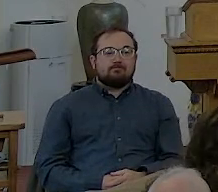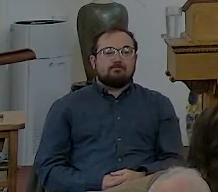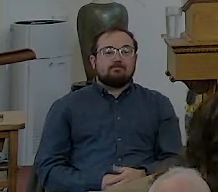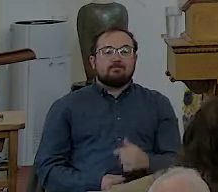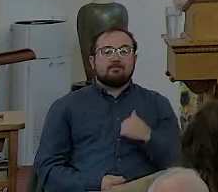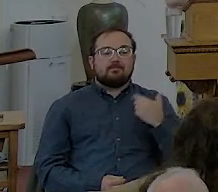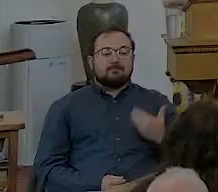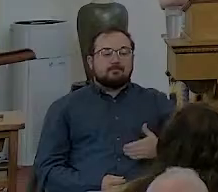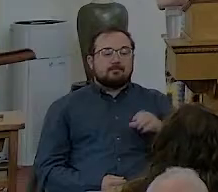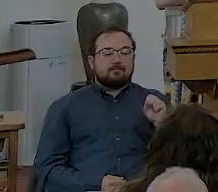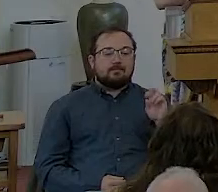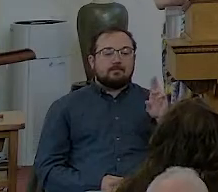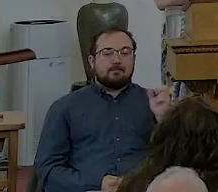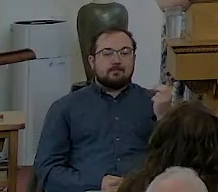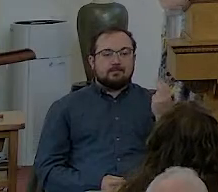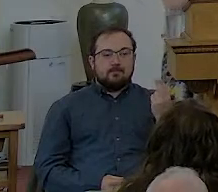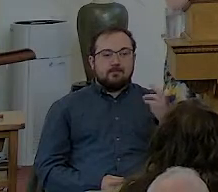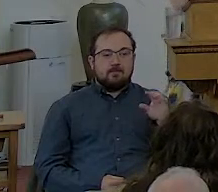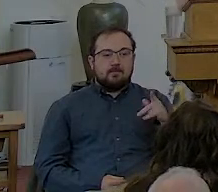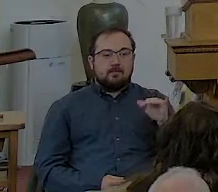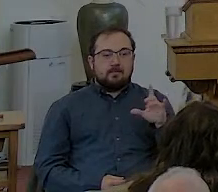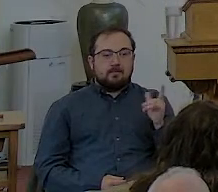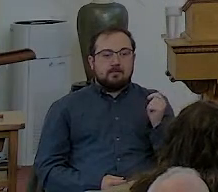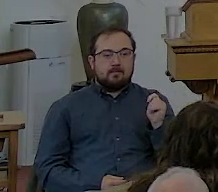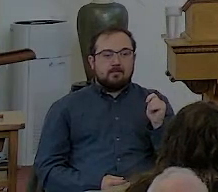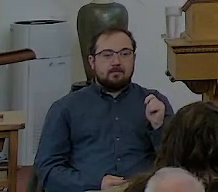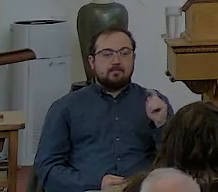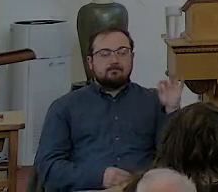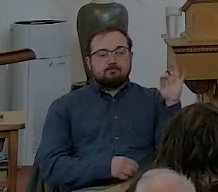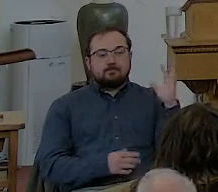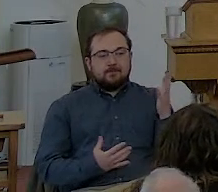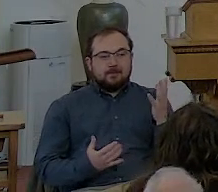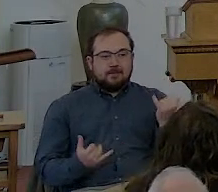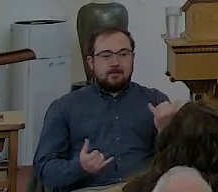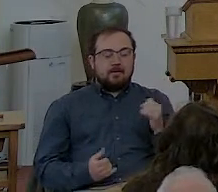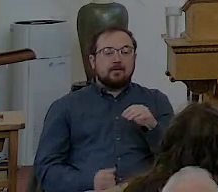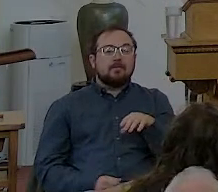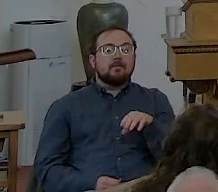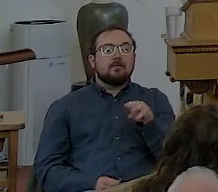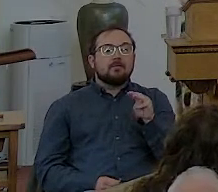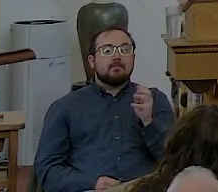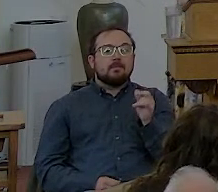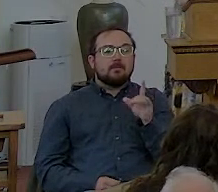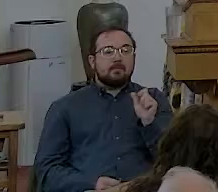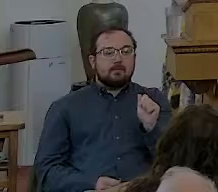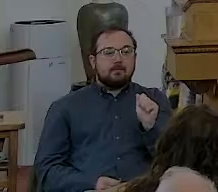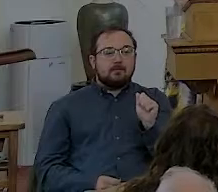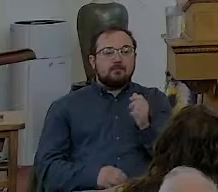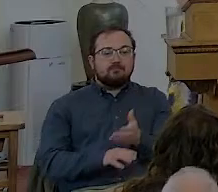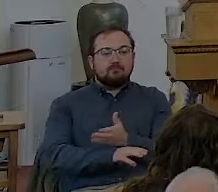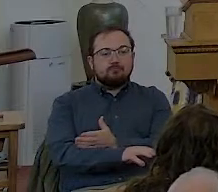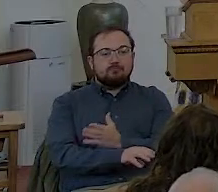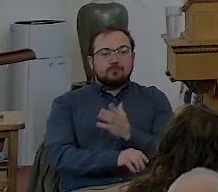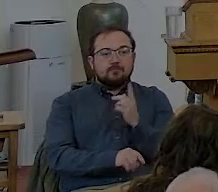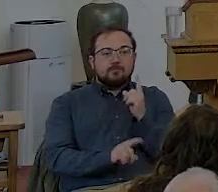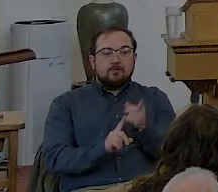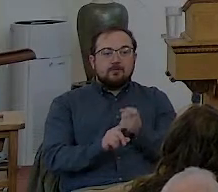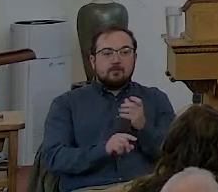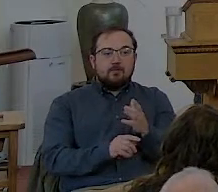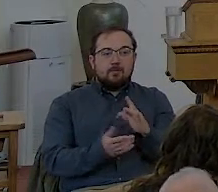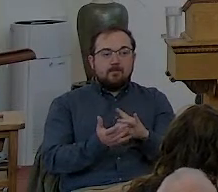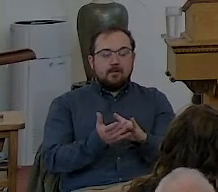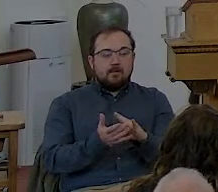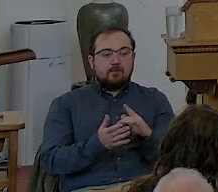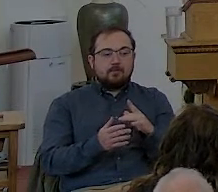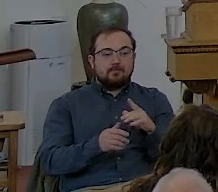I am Sara, Pickett, your homilist today. Well, Reverend Monica continues her recovery from her medical procedure. She's